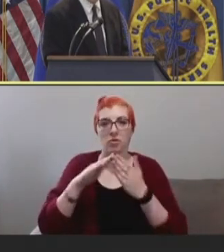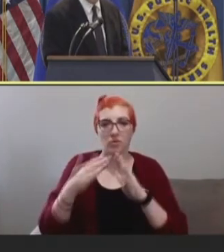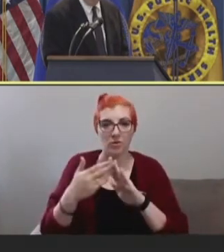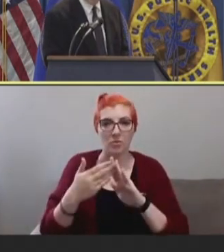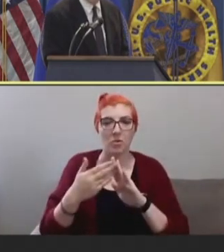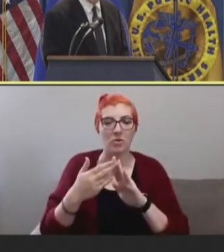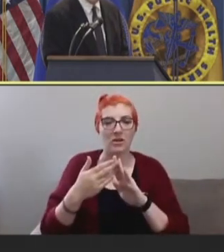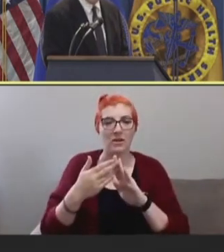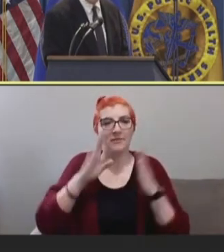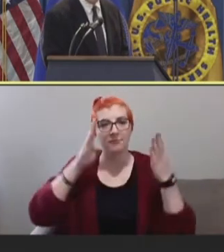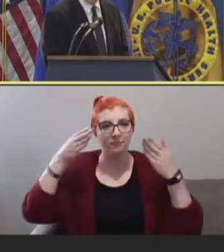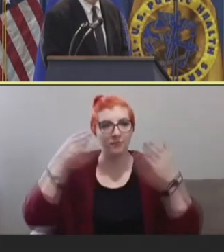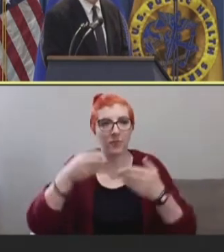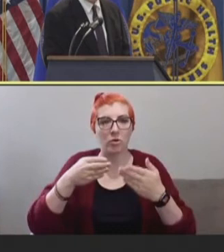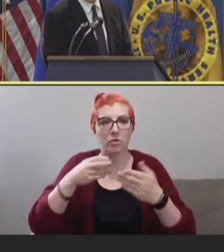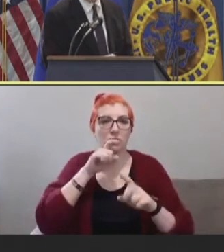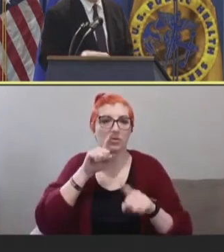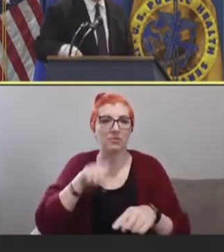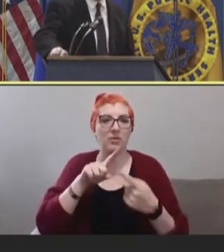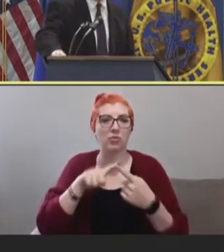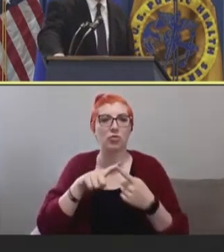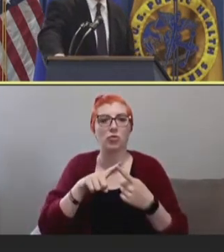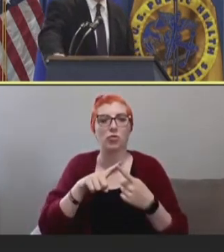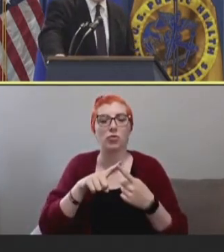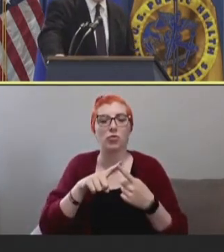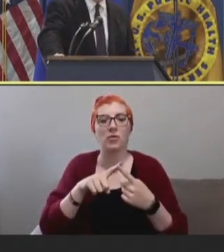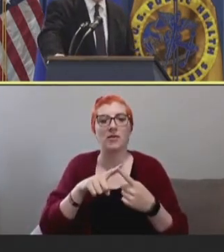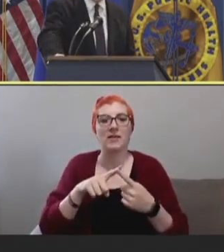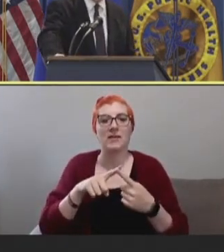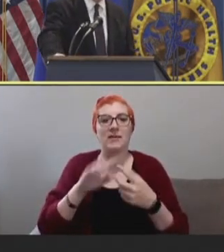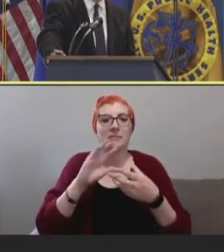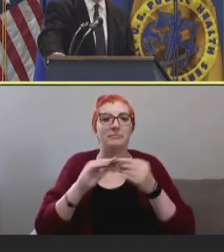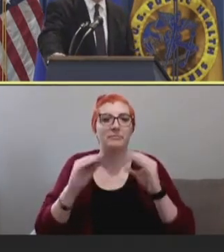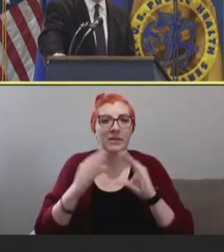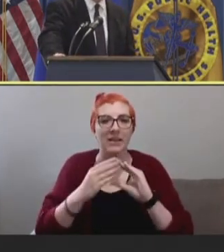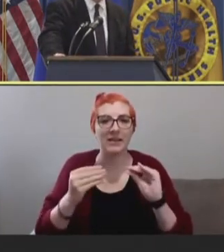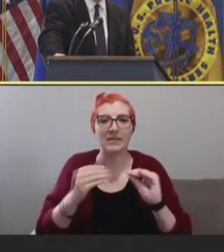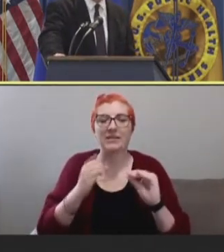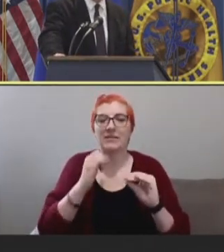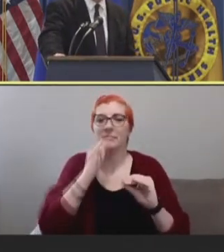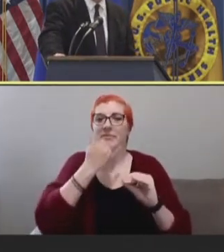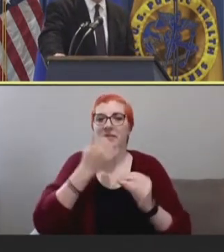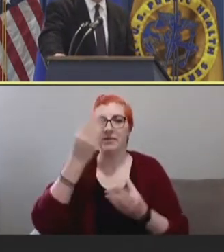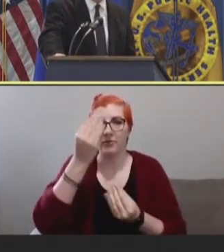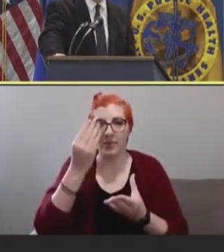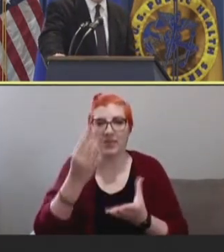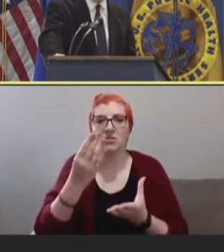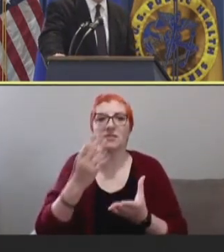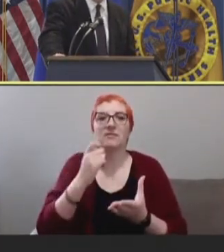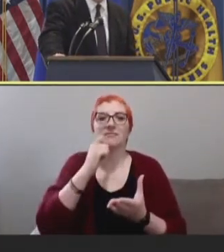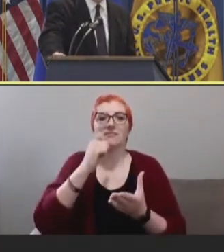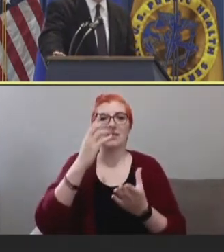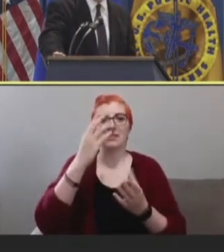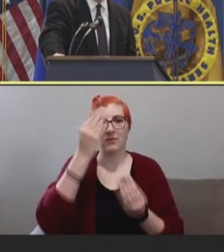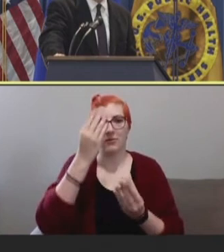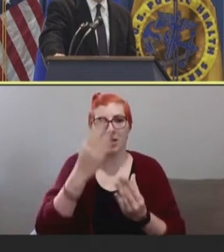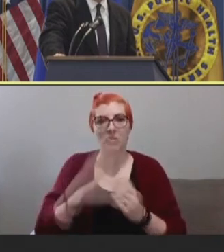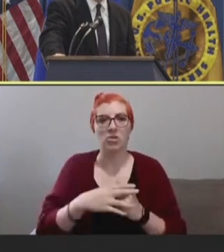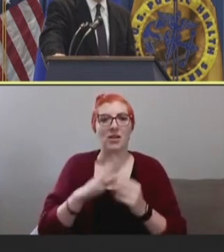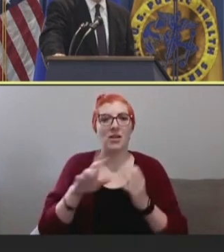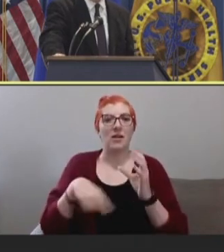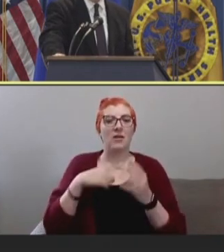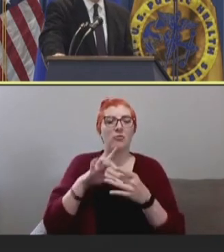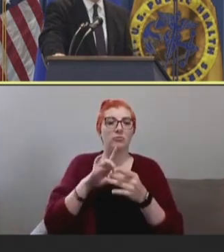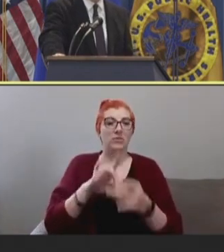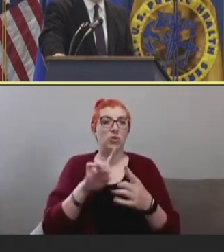community-driven responses to myths, misinformation, and disinformation about vaccine-preventable diseases and vaccines in order to